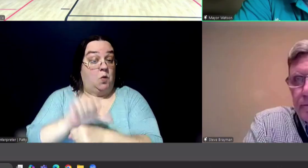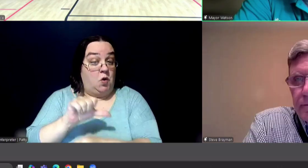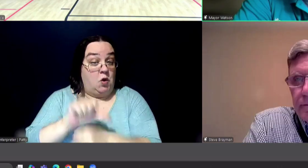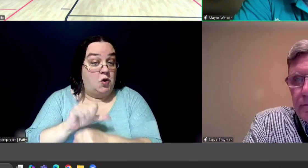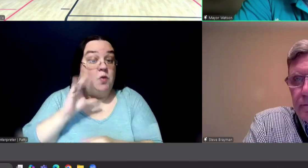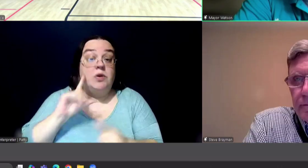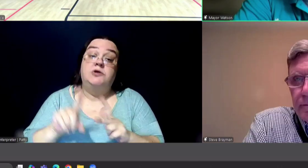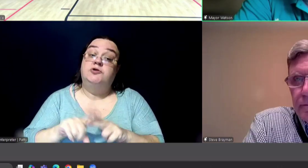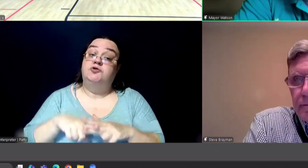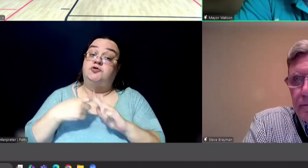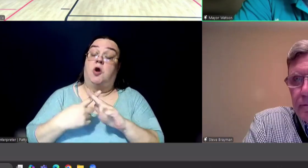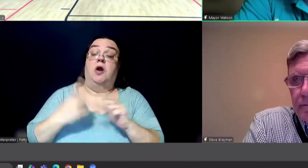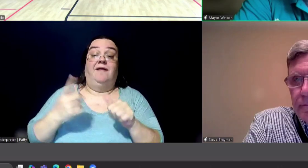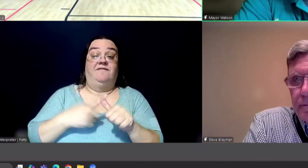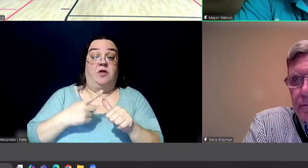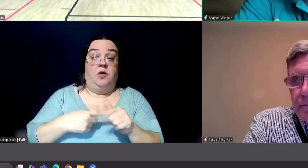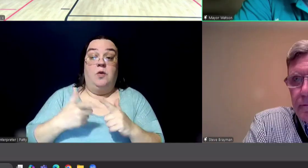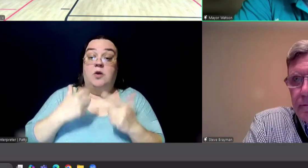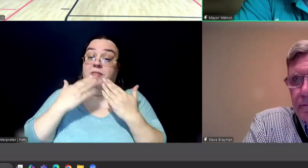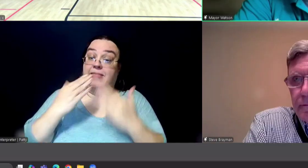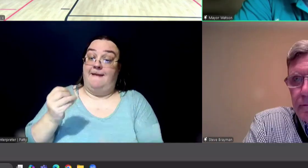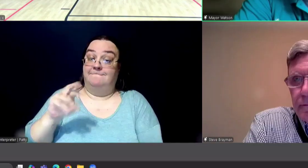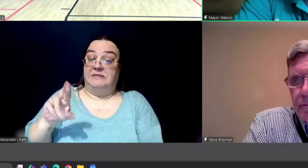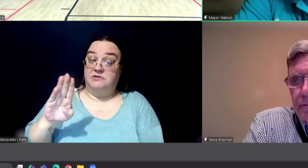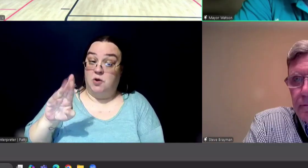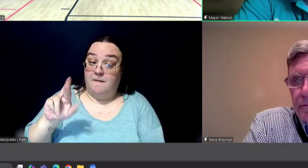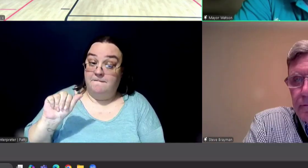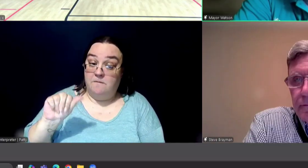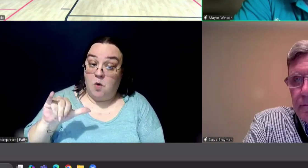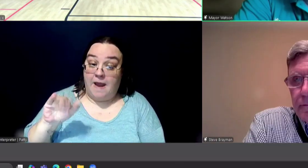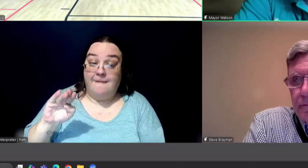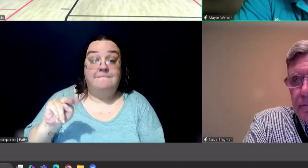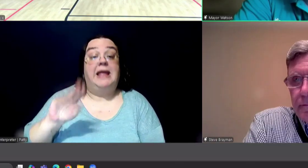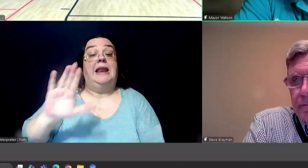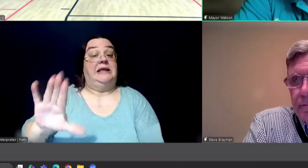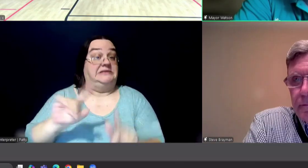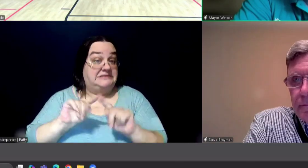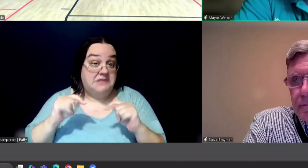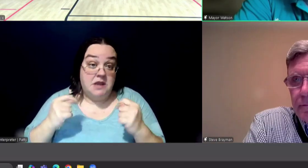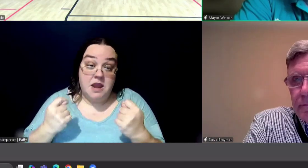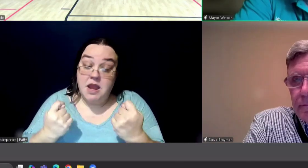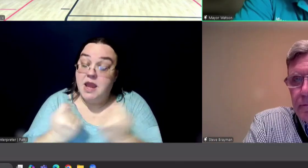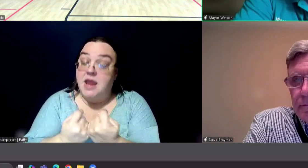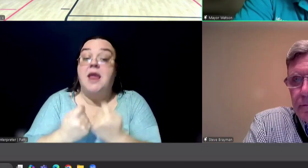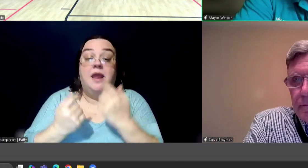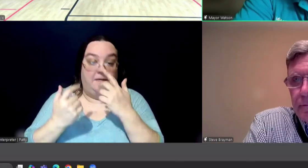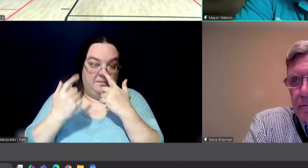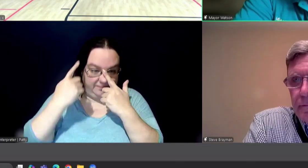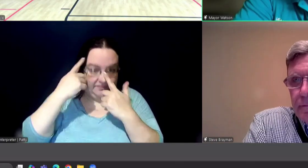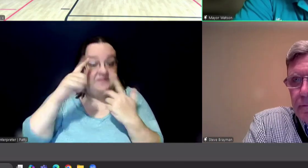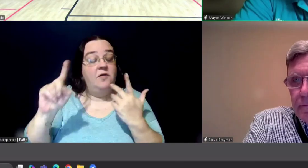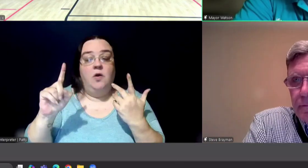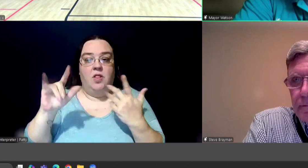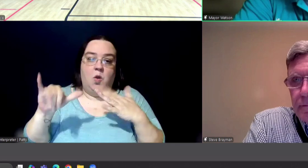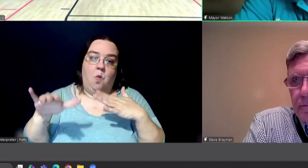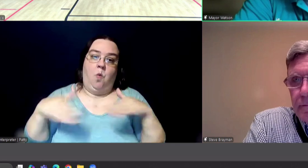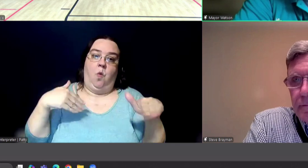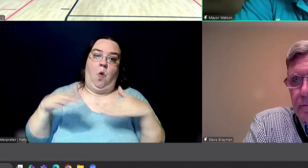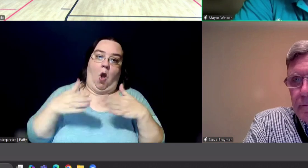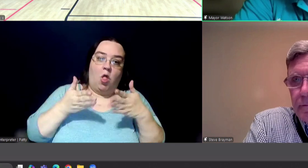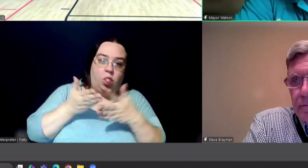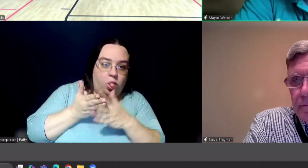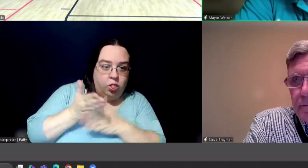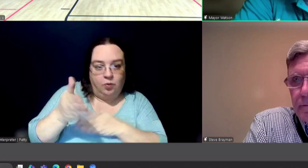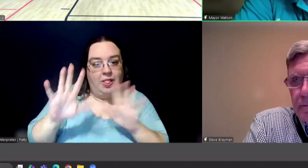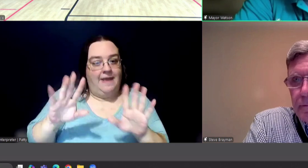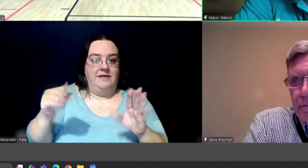by thanking Mr. Brayman and his team for the walkthrough that they provided